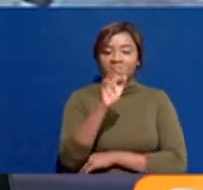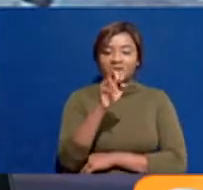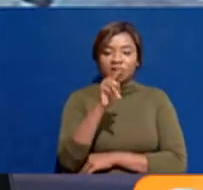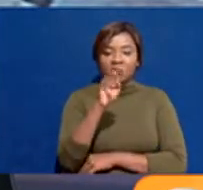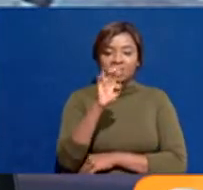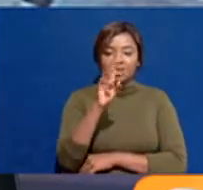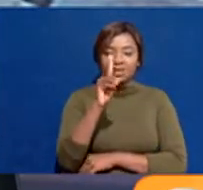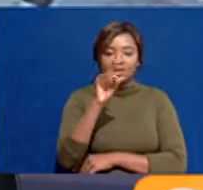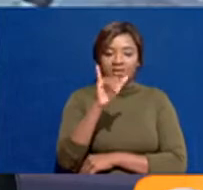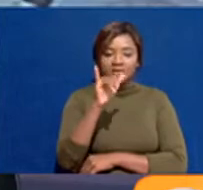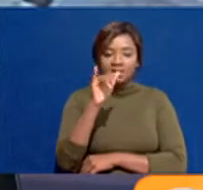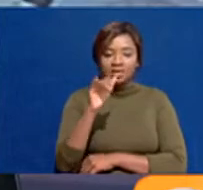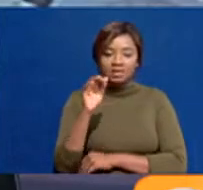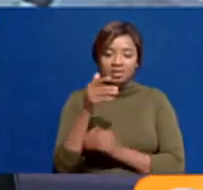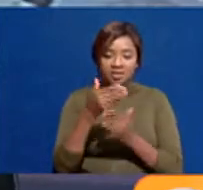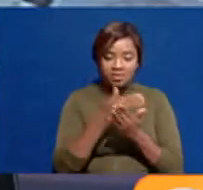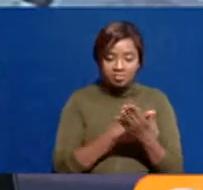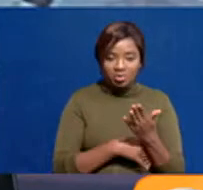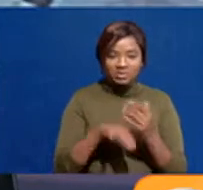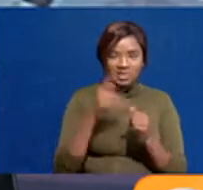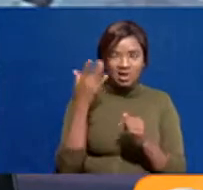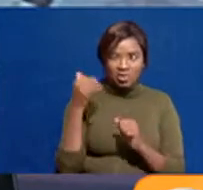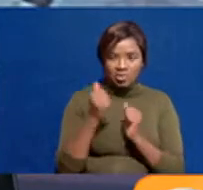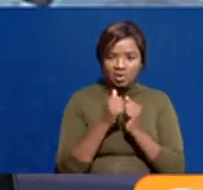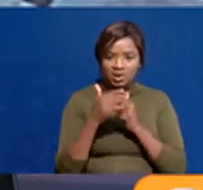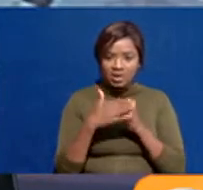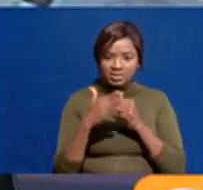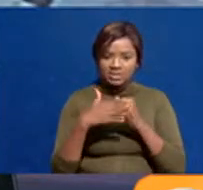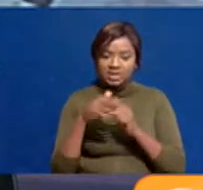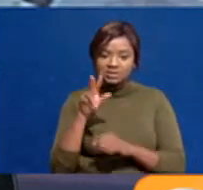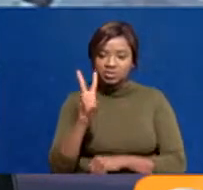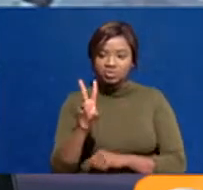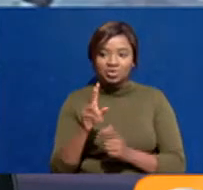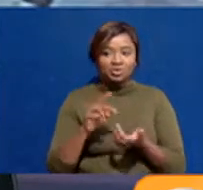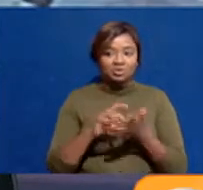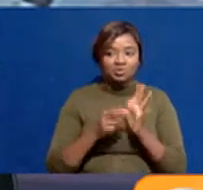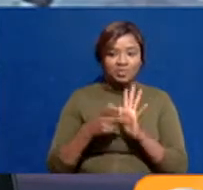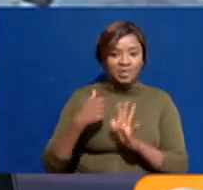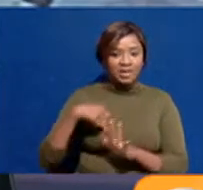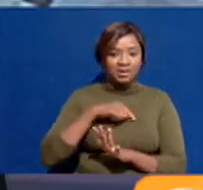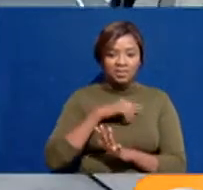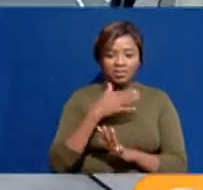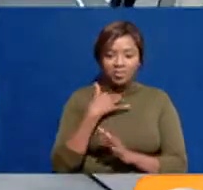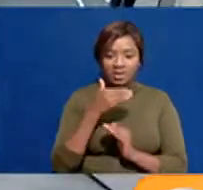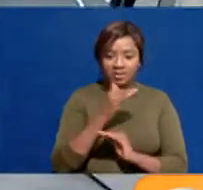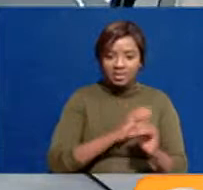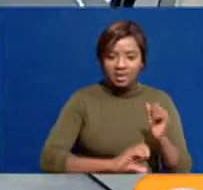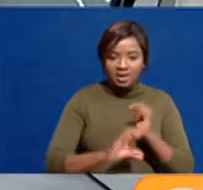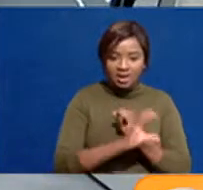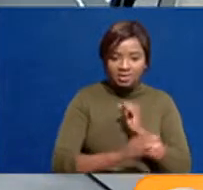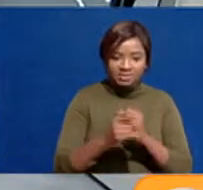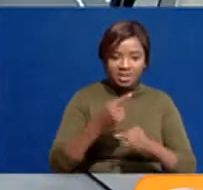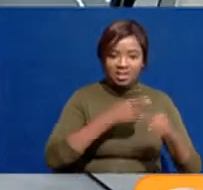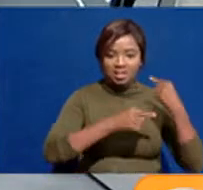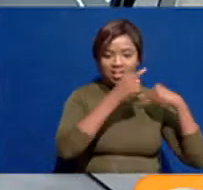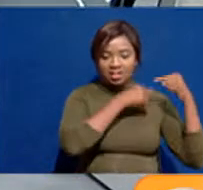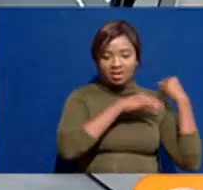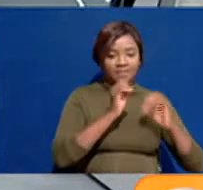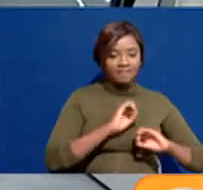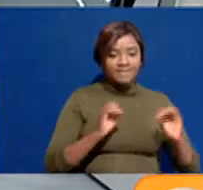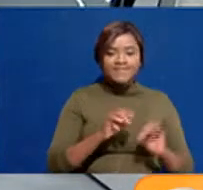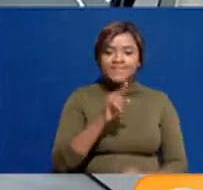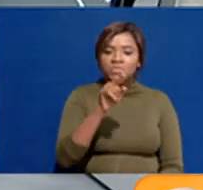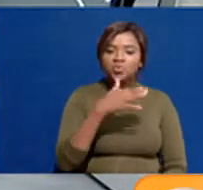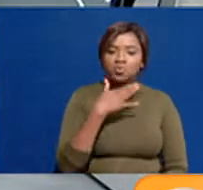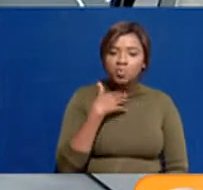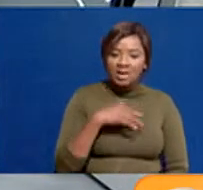of 1992. And we will not take the country back to that era. So let me just to get this right. You want the servers opened 7 months